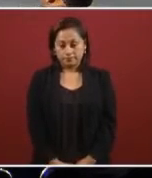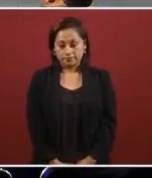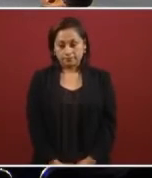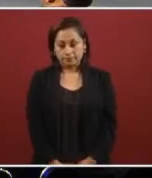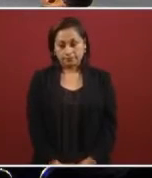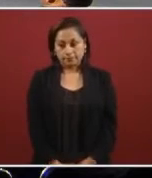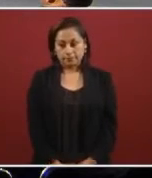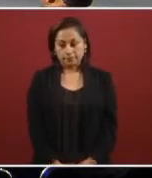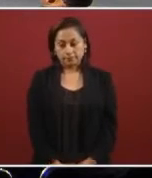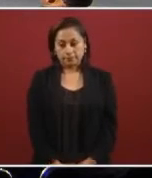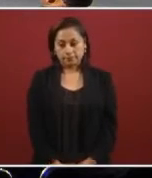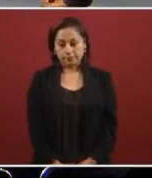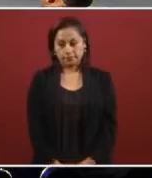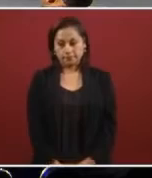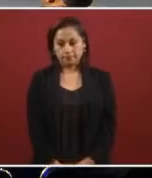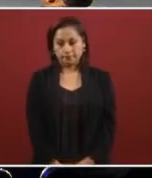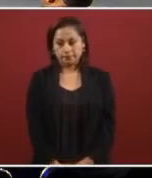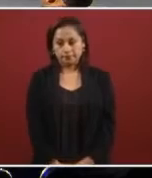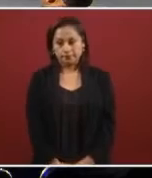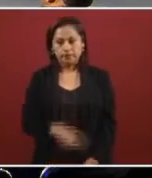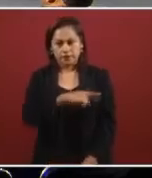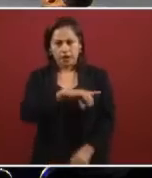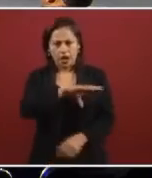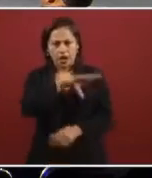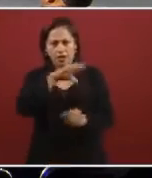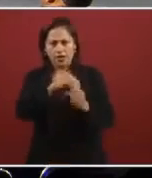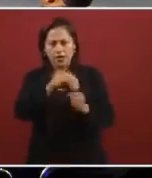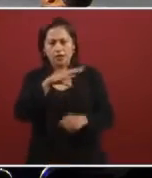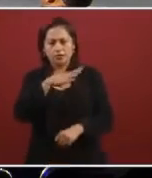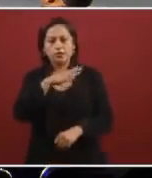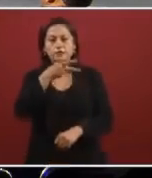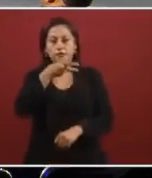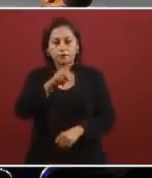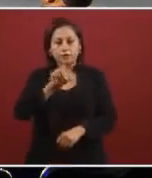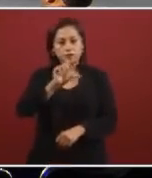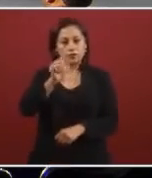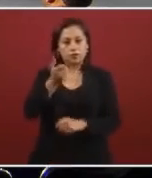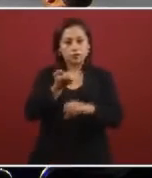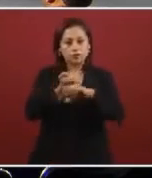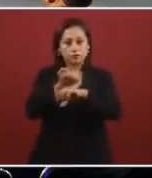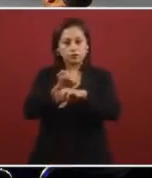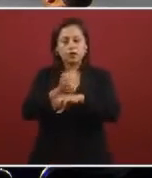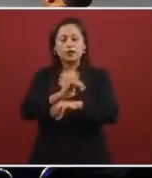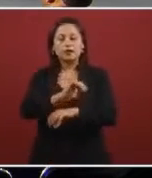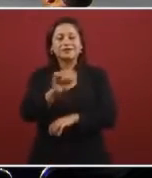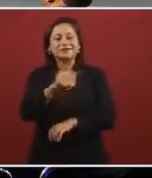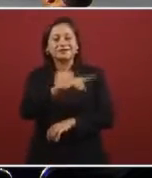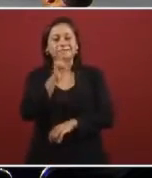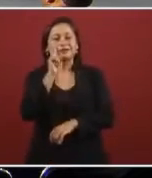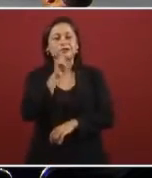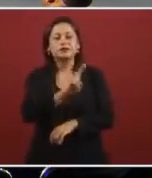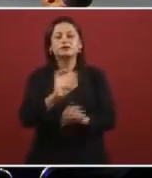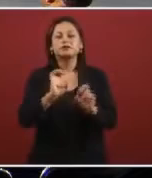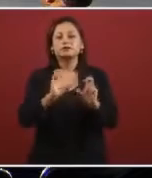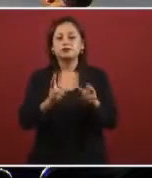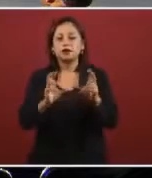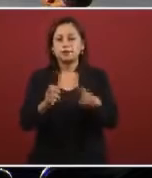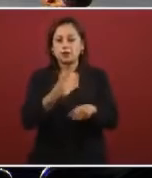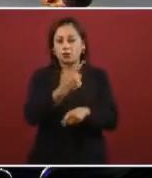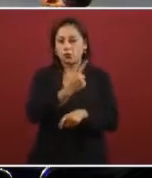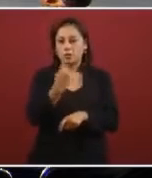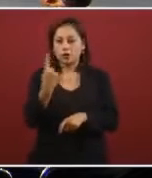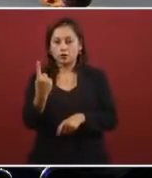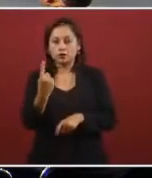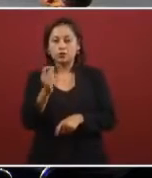In general, but you can see by state. Yes, it's by state. The Chiapas, one out of one.